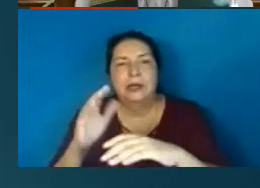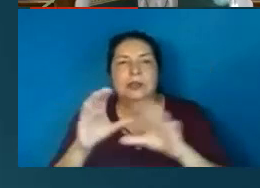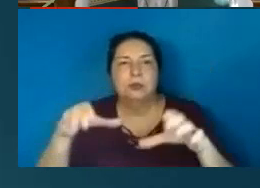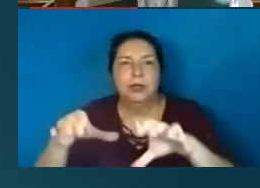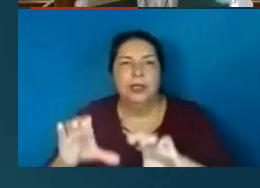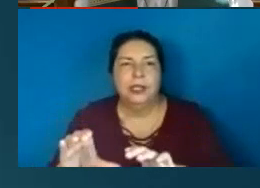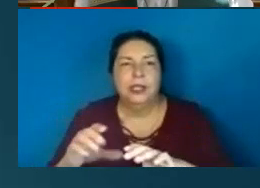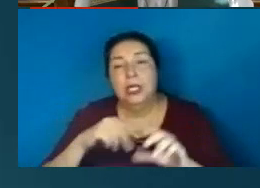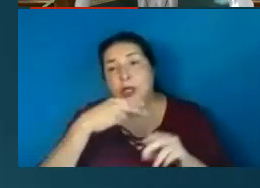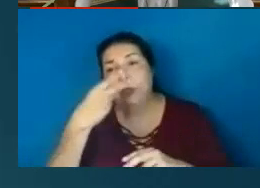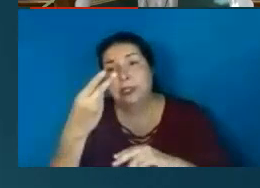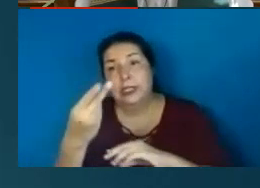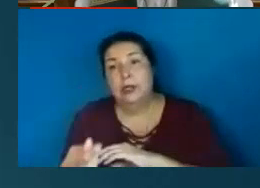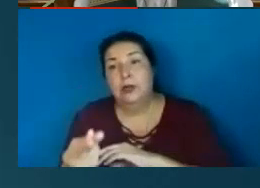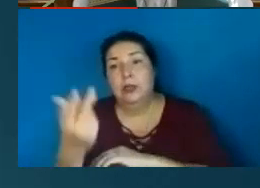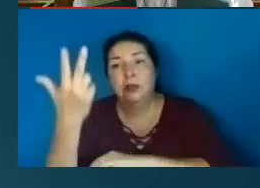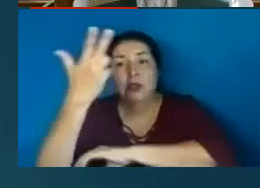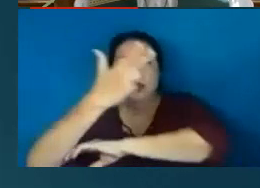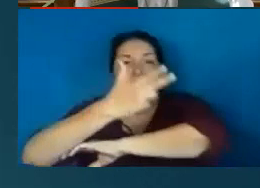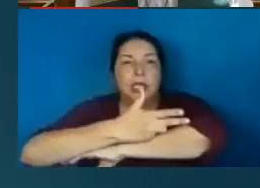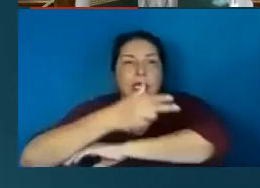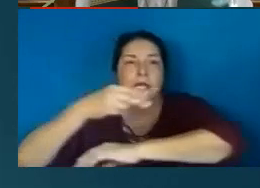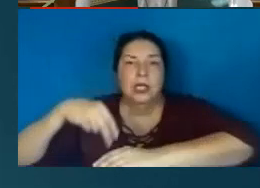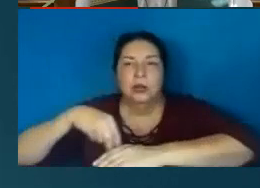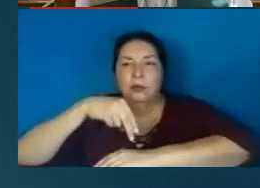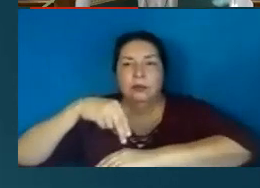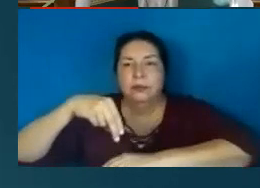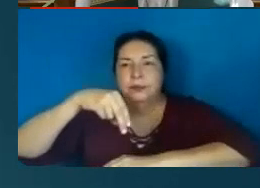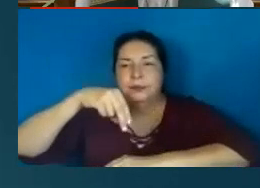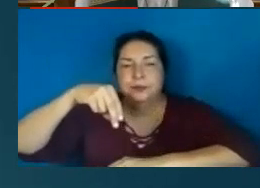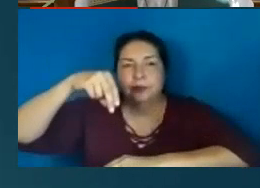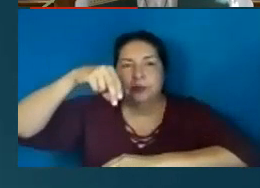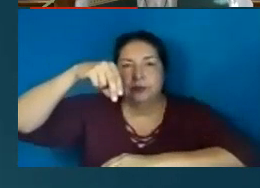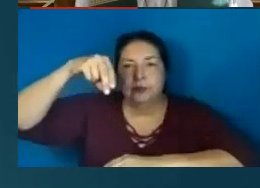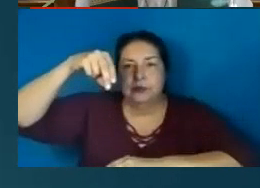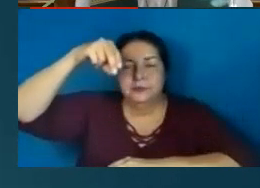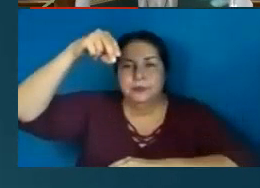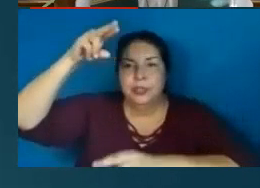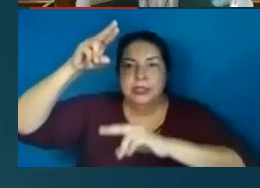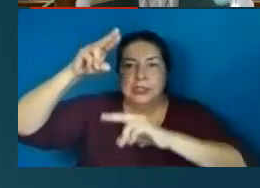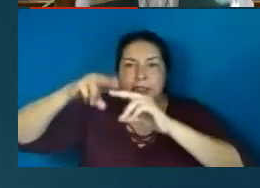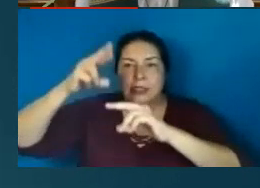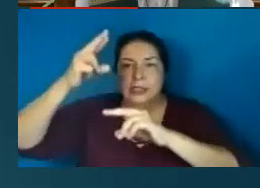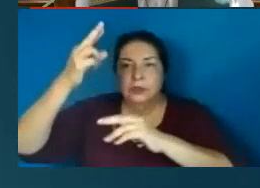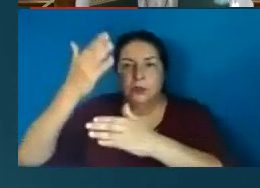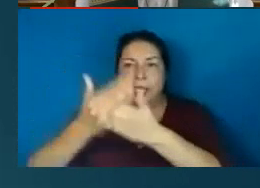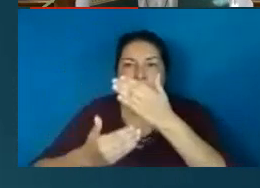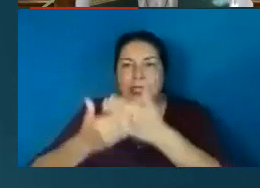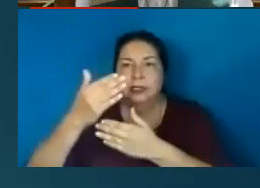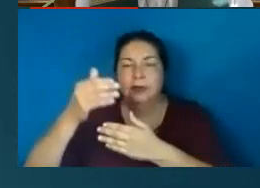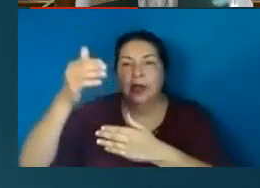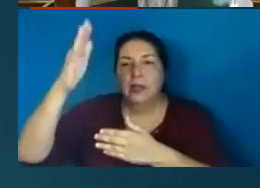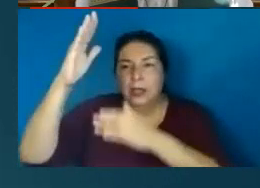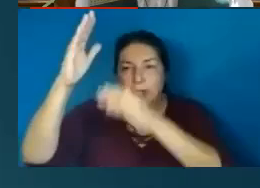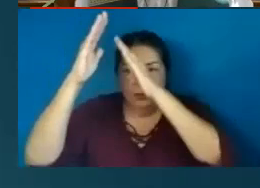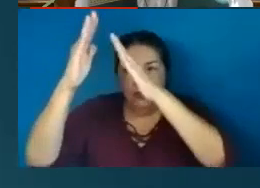descended into hell. The third day he arose again from the dead. He ascended into heaven and sits at the right hand of